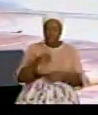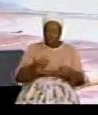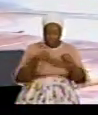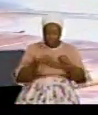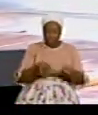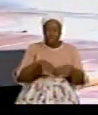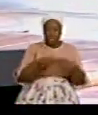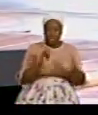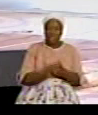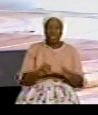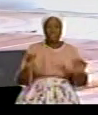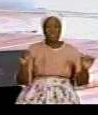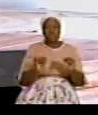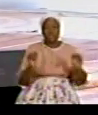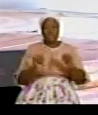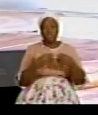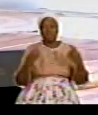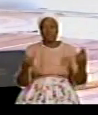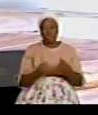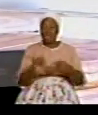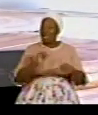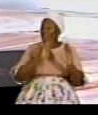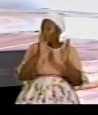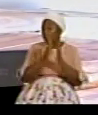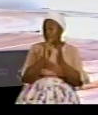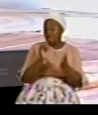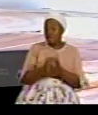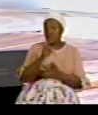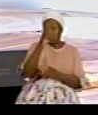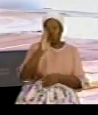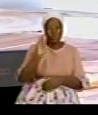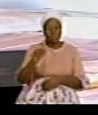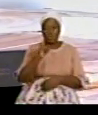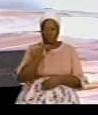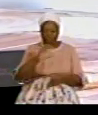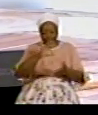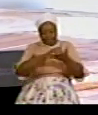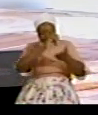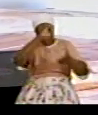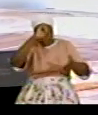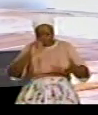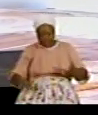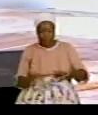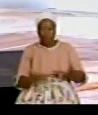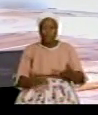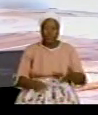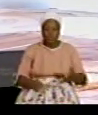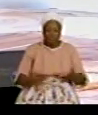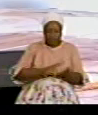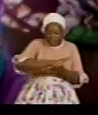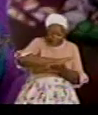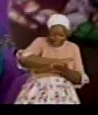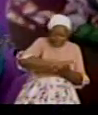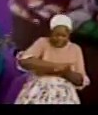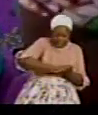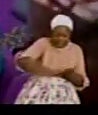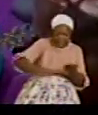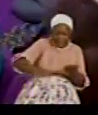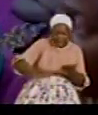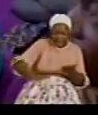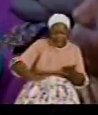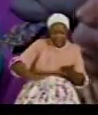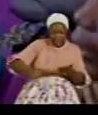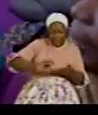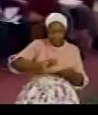the same thing. I pray that God will root out, flush out,